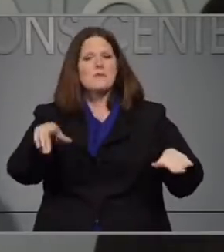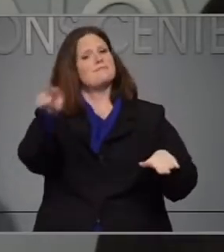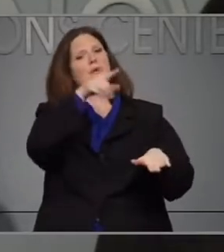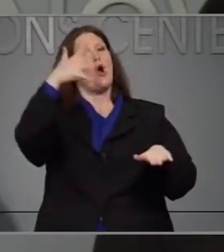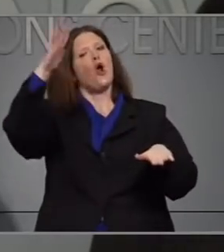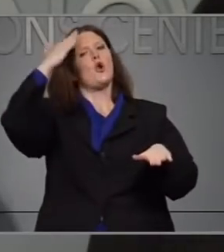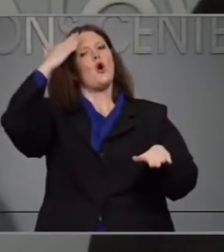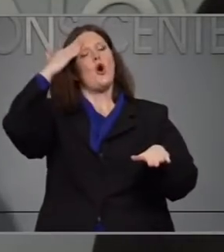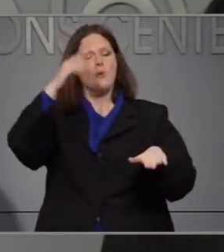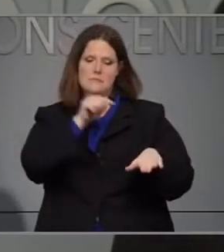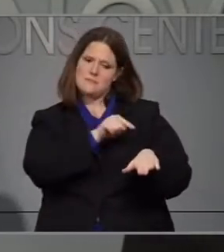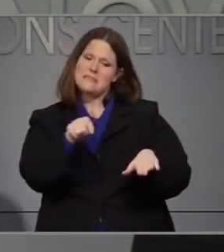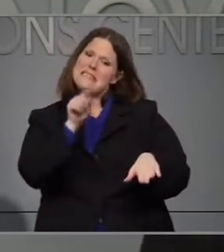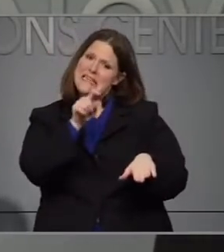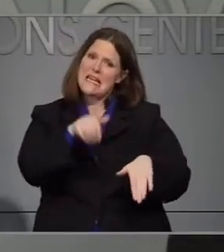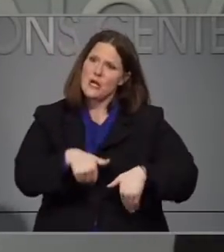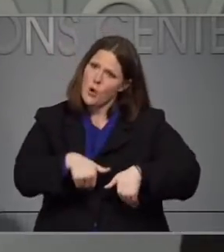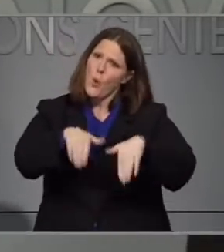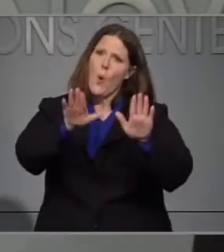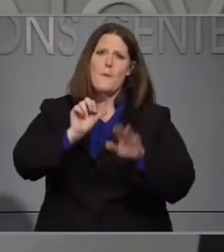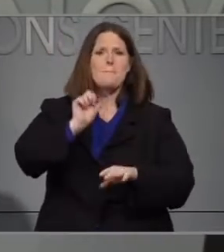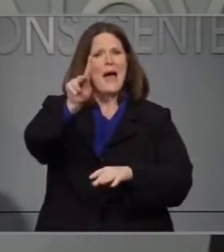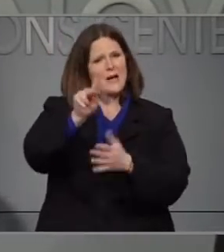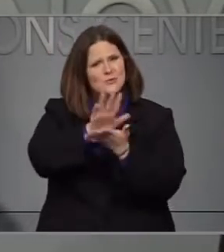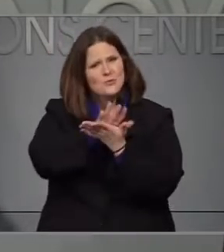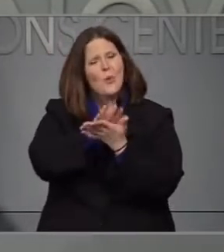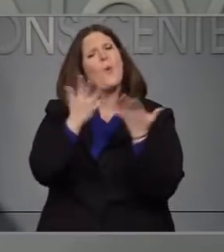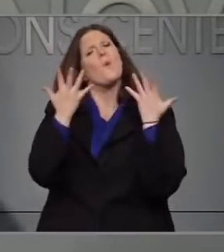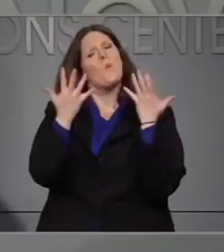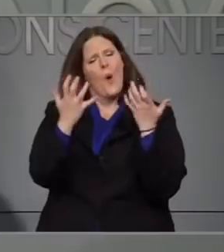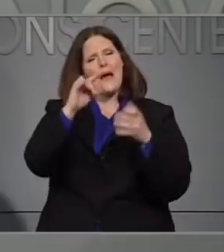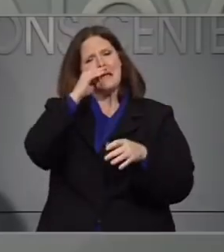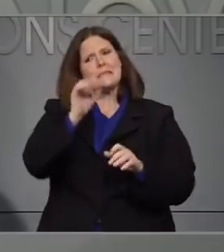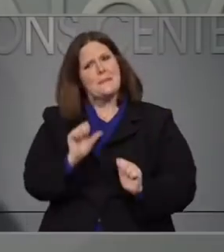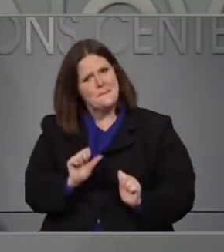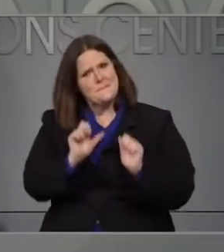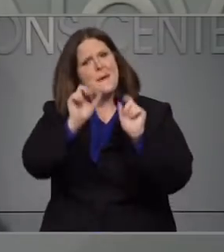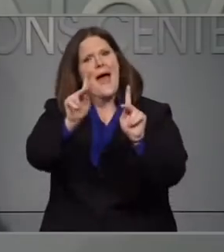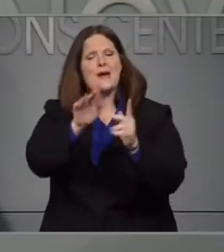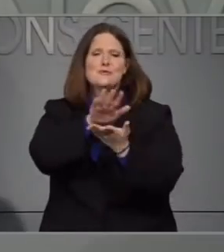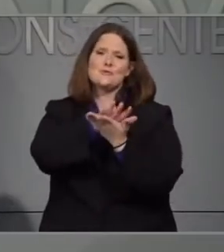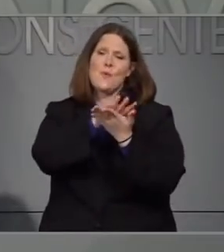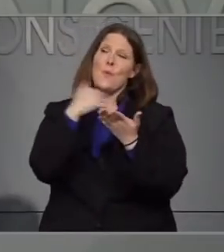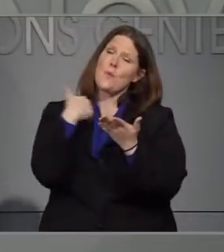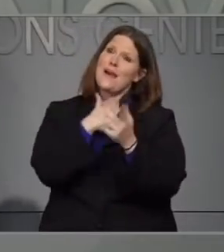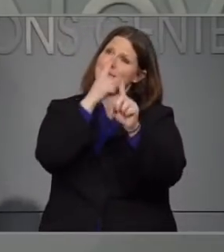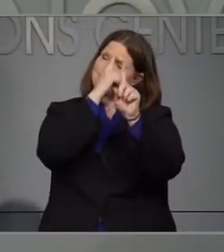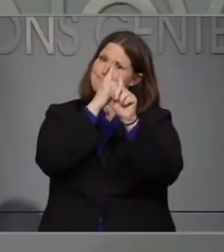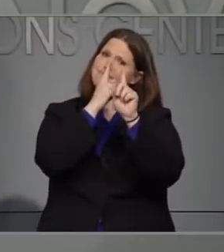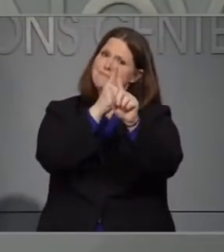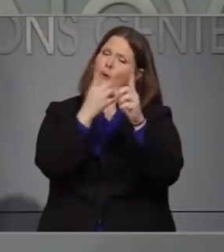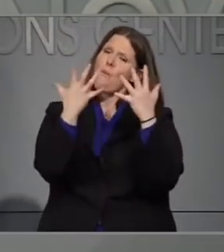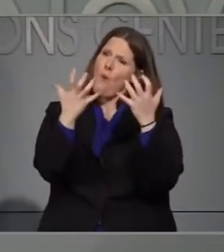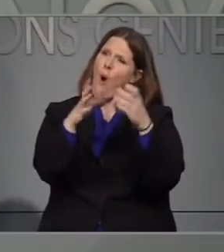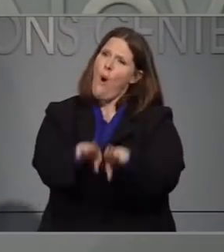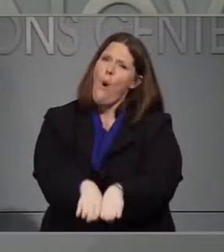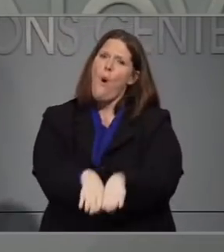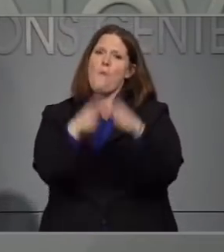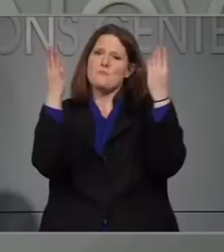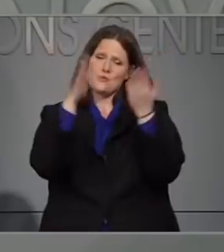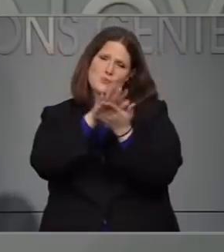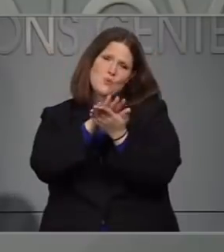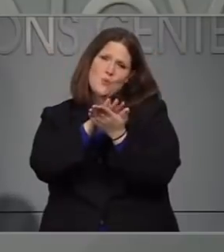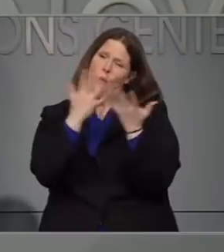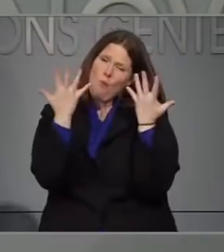we have to get our kids back to school. That is a huge reopening, if you will, that we really want to focus on. And that's why it